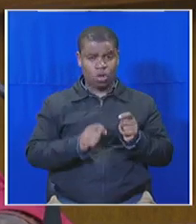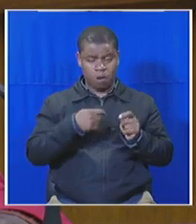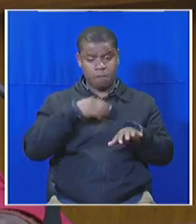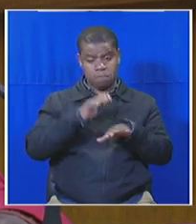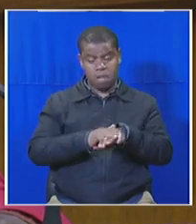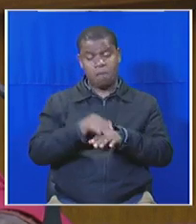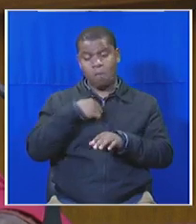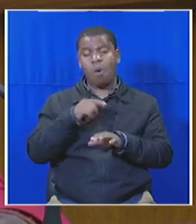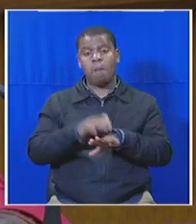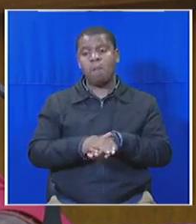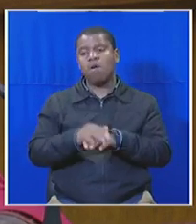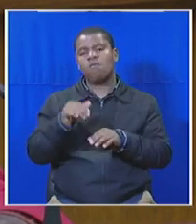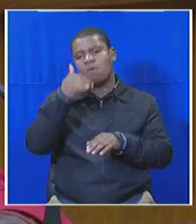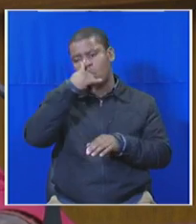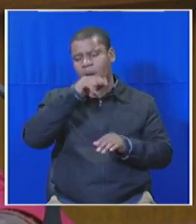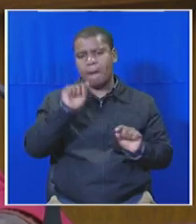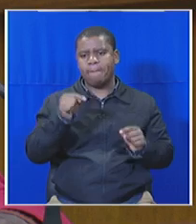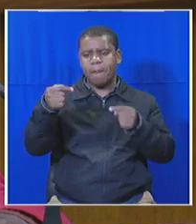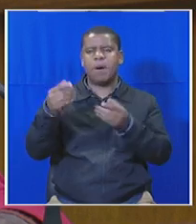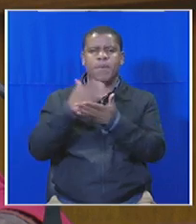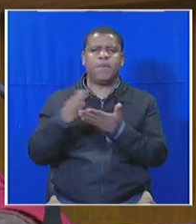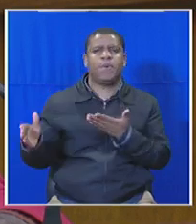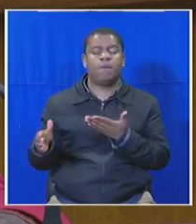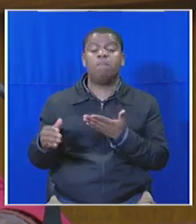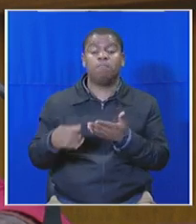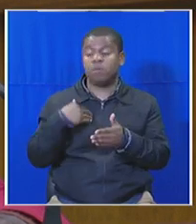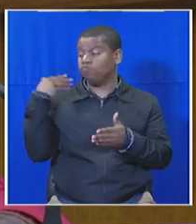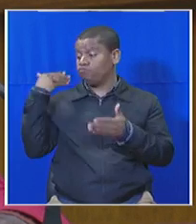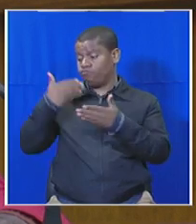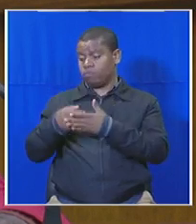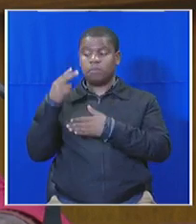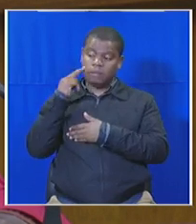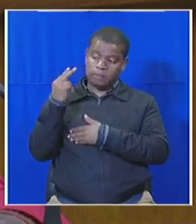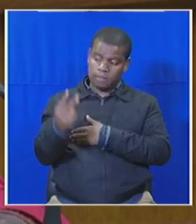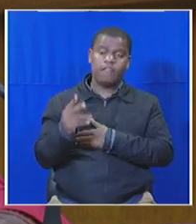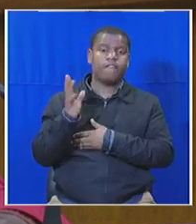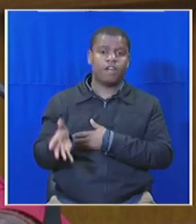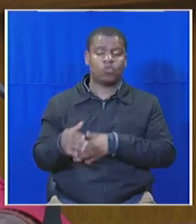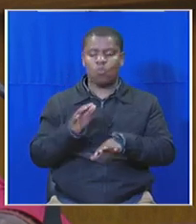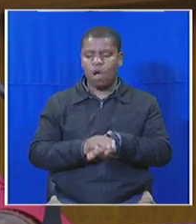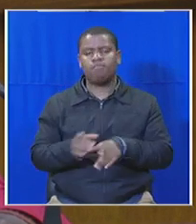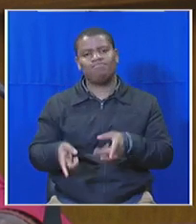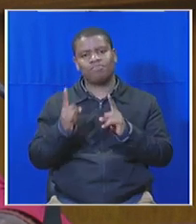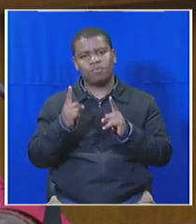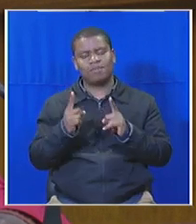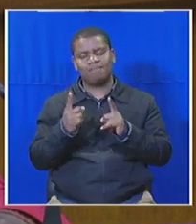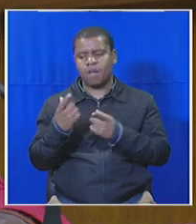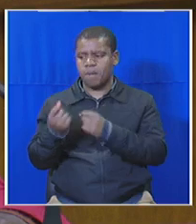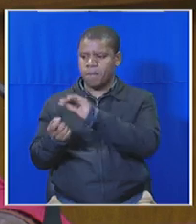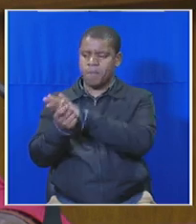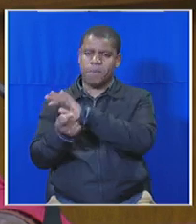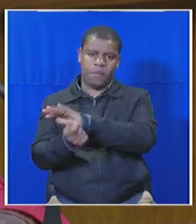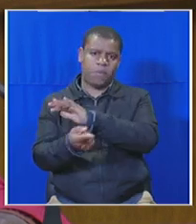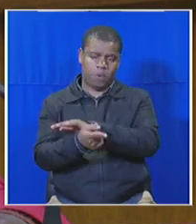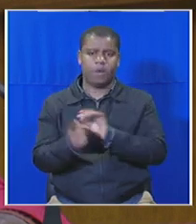in crime combating, of which record speaks for itself, where senseless gruesome acts have been